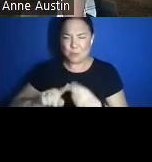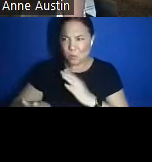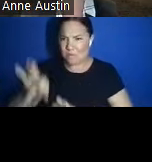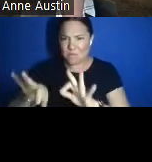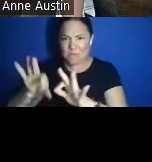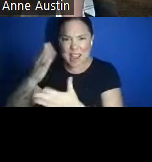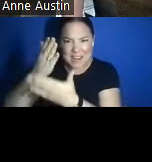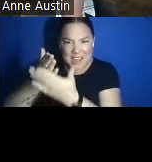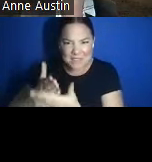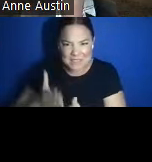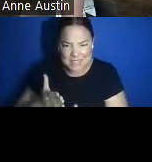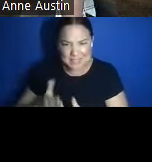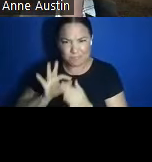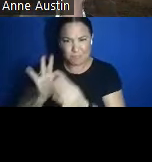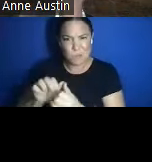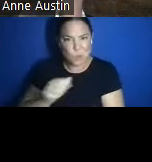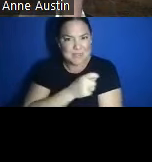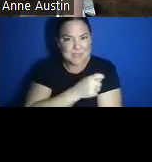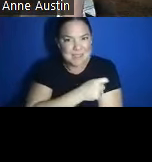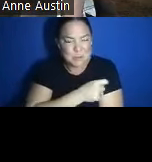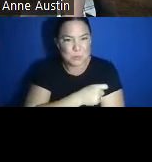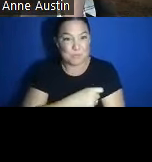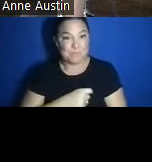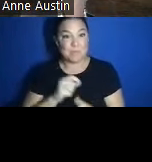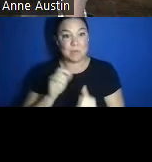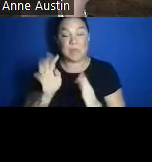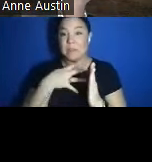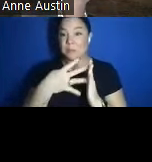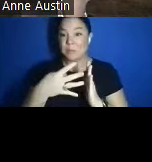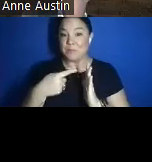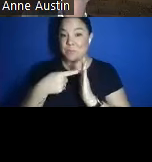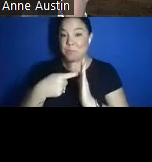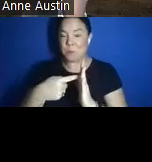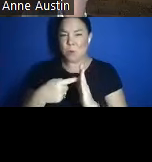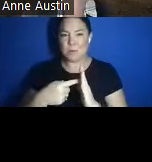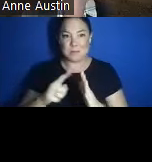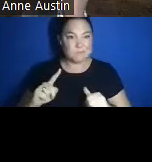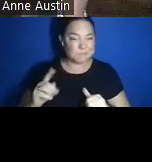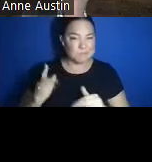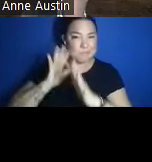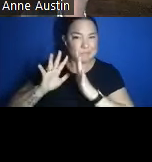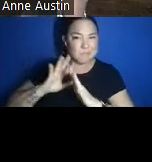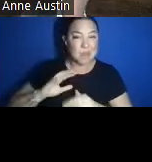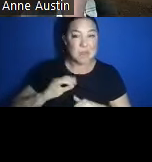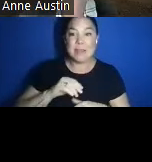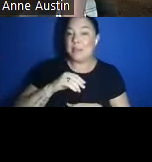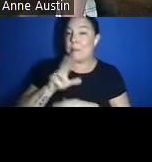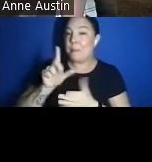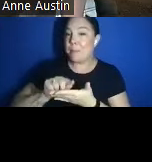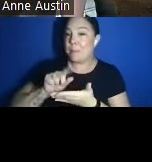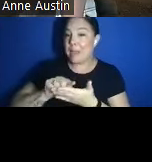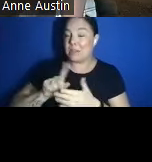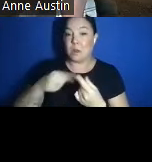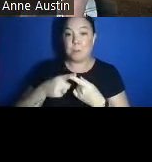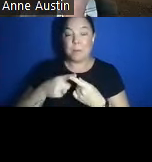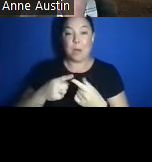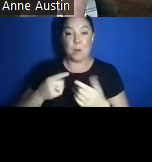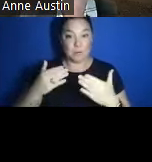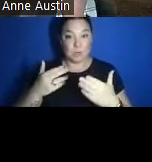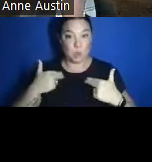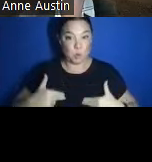archaeological contexts. This graph shows all original publications of human remains from archaeological contexts